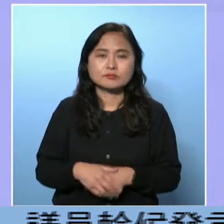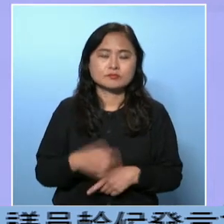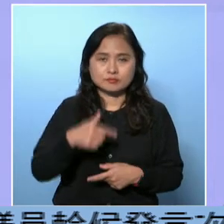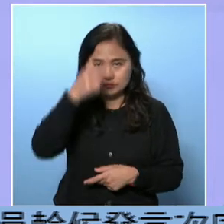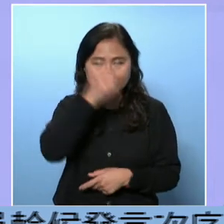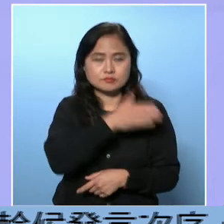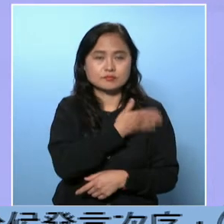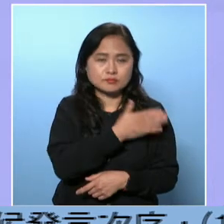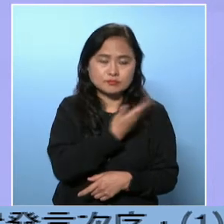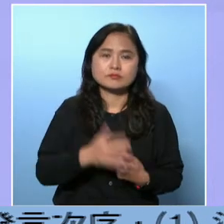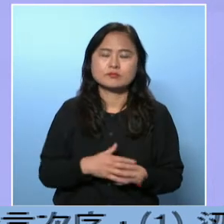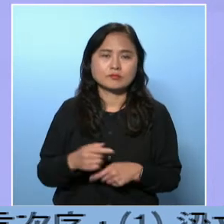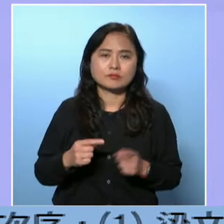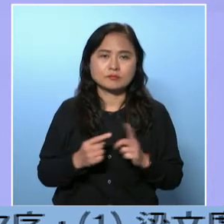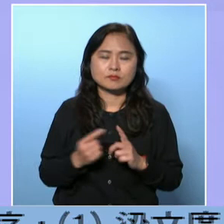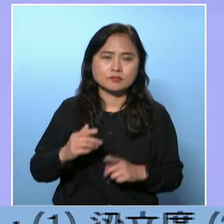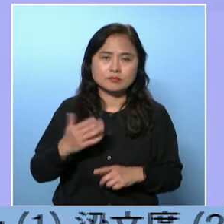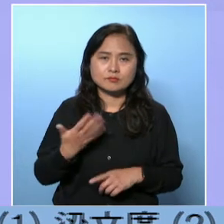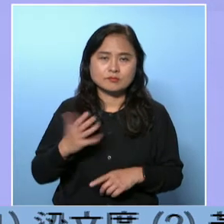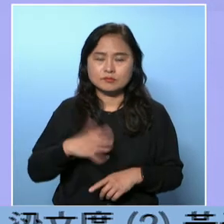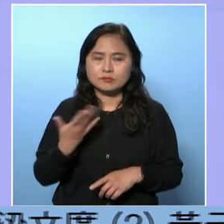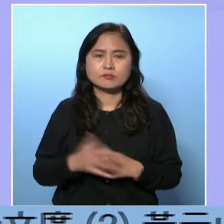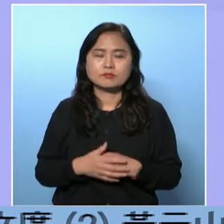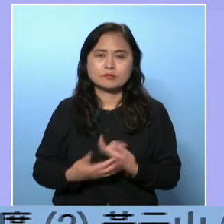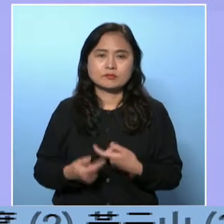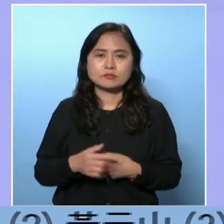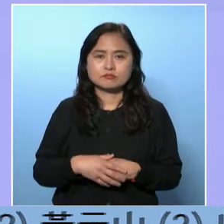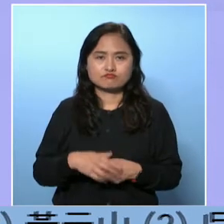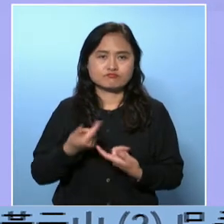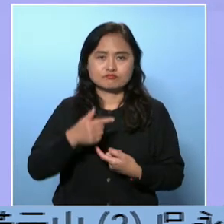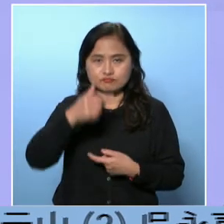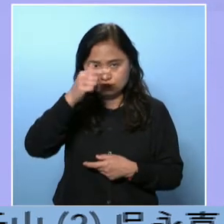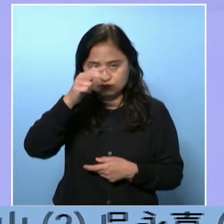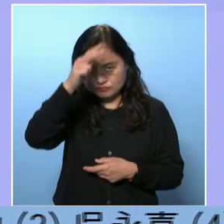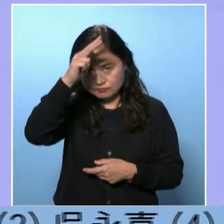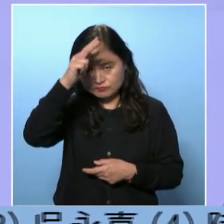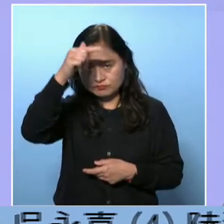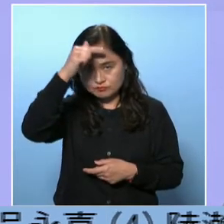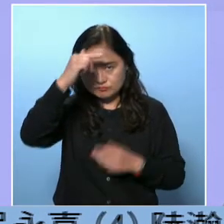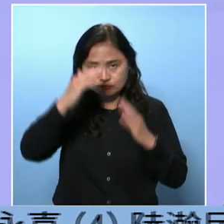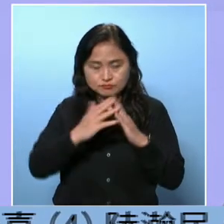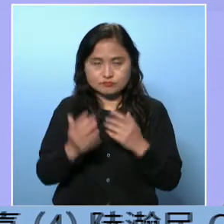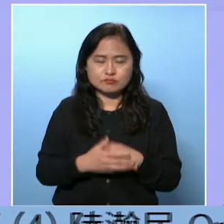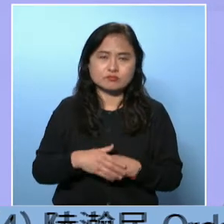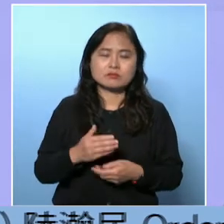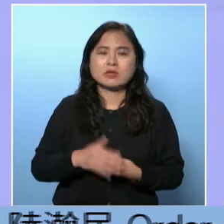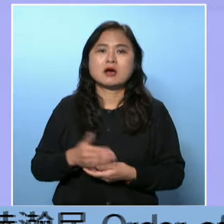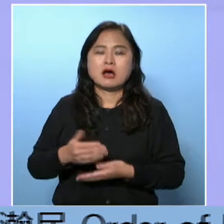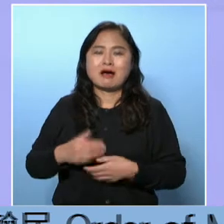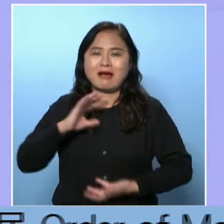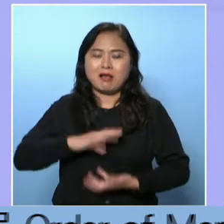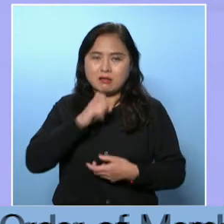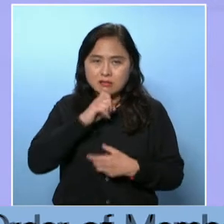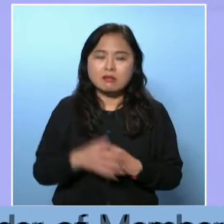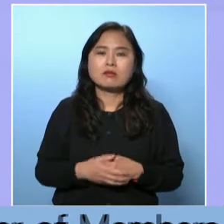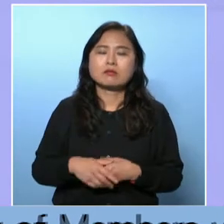day, and even children are being infected. This is tremendous pressure on already tight manpower resources